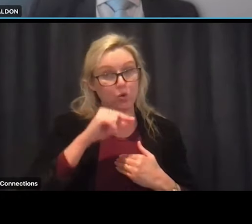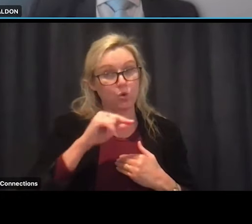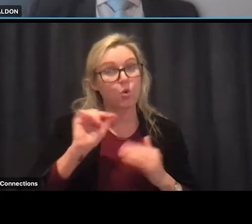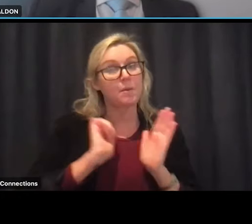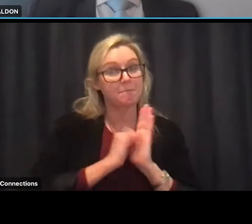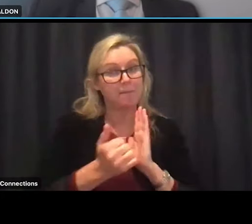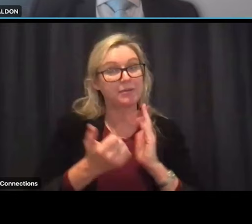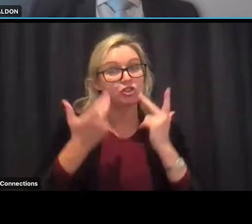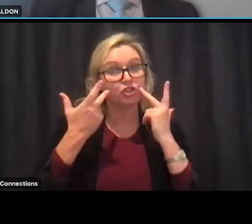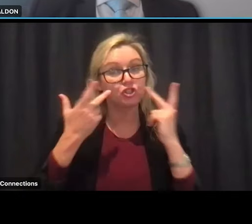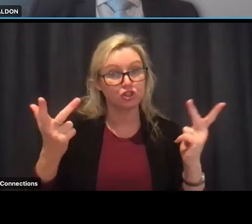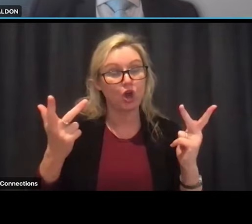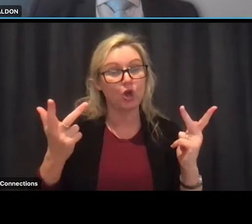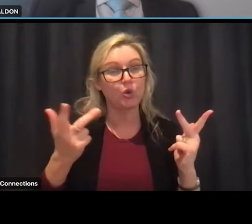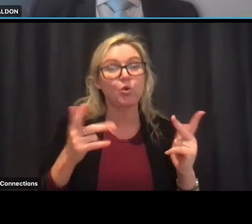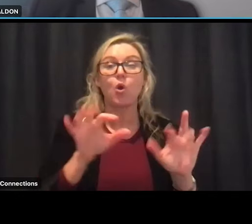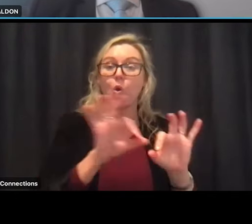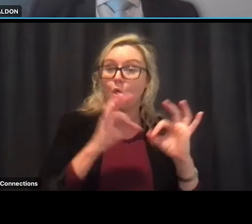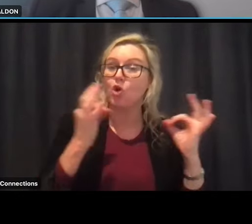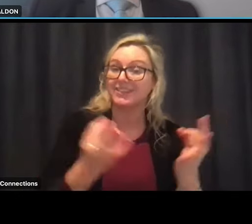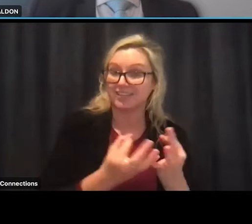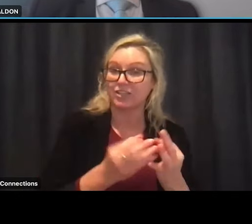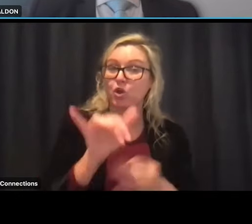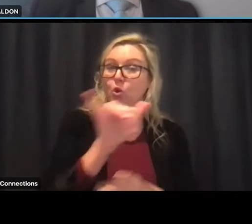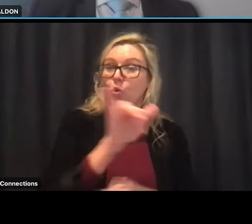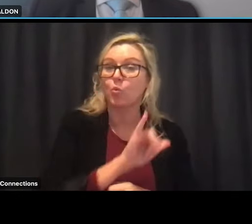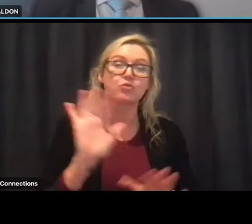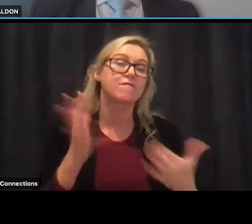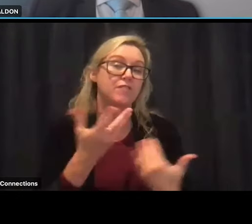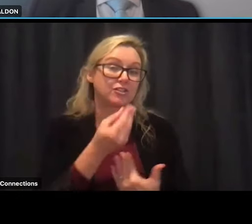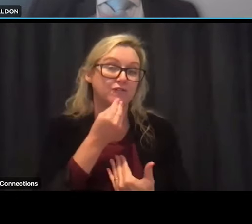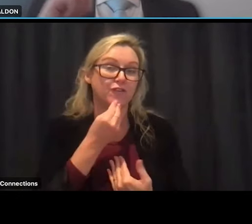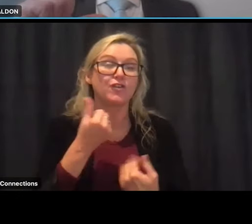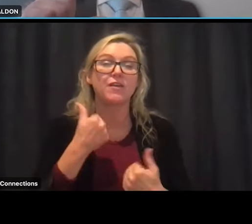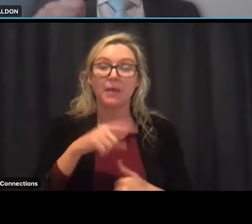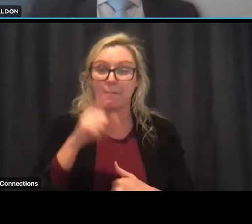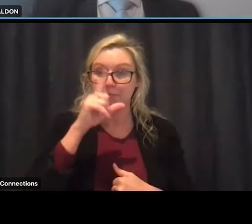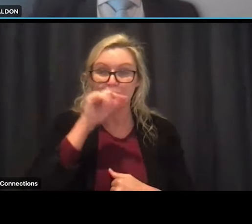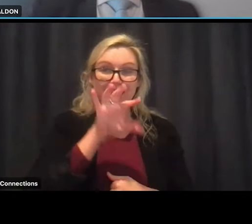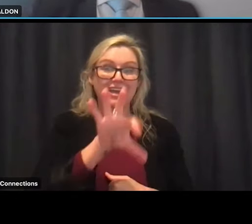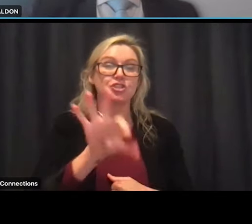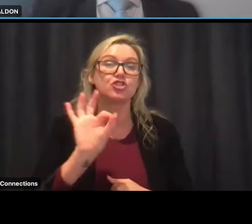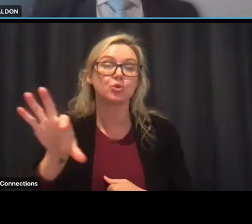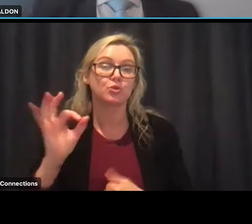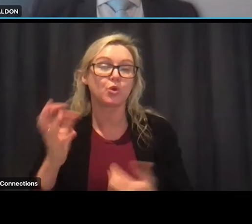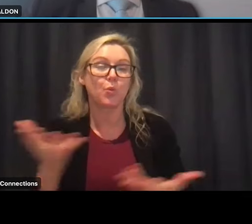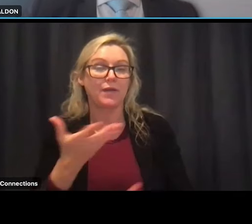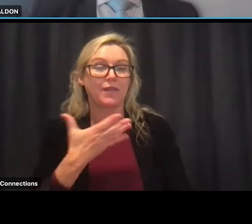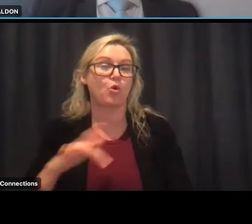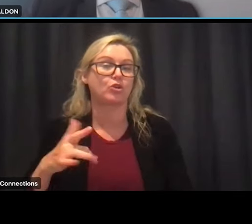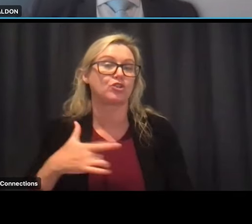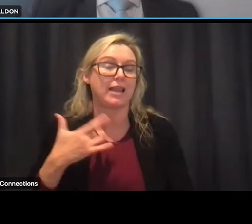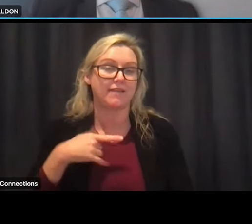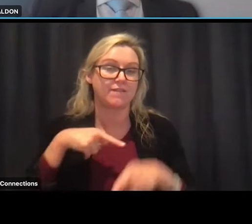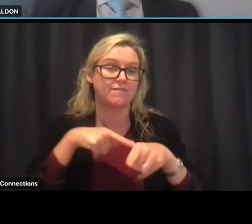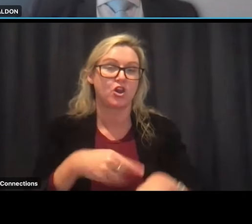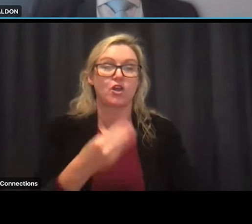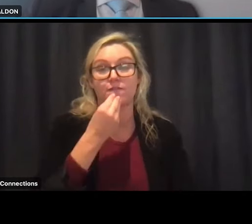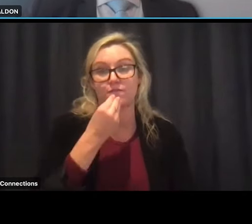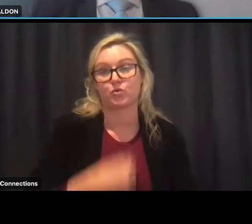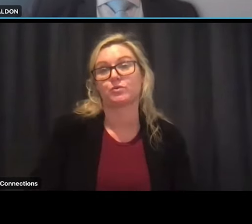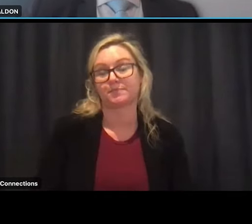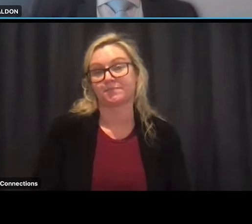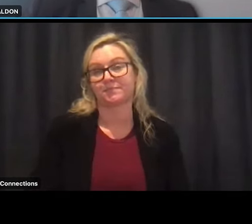So that brings me to the end of the reporting field, but I want to highlight a few additional points for you that you may